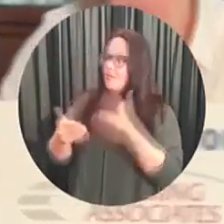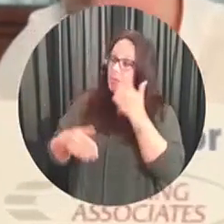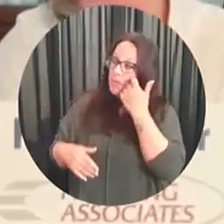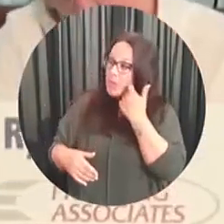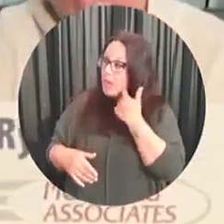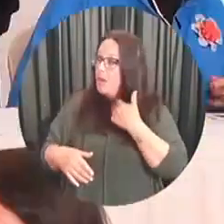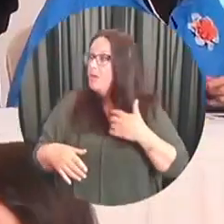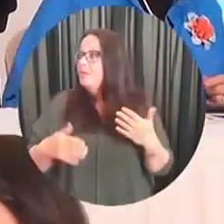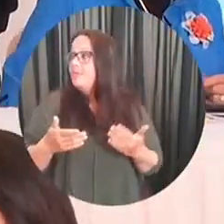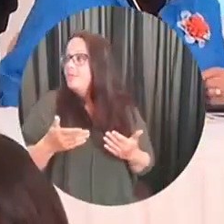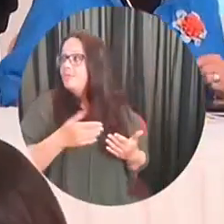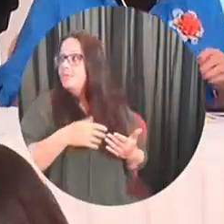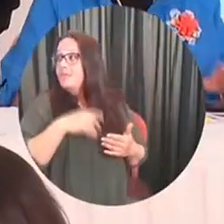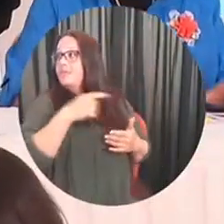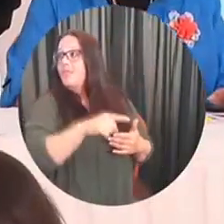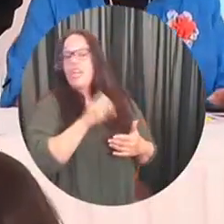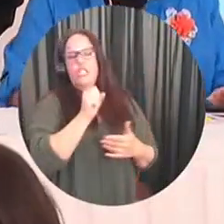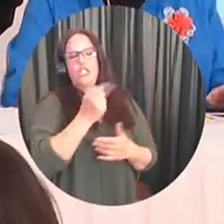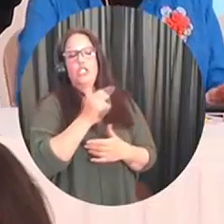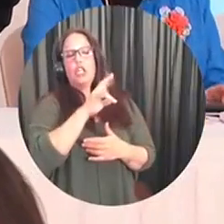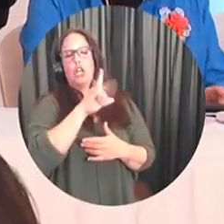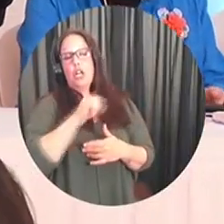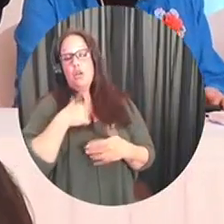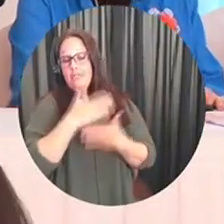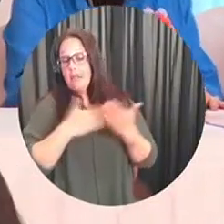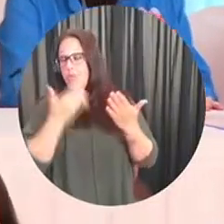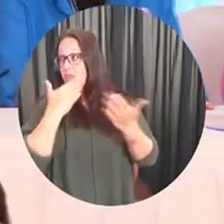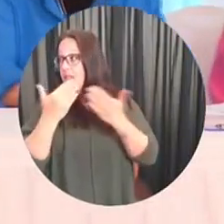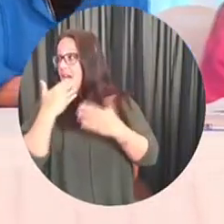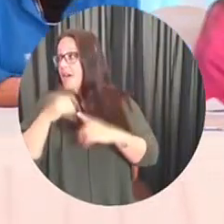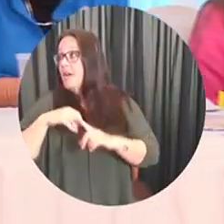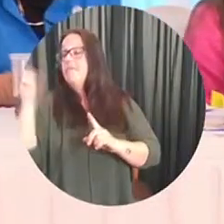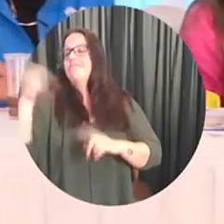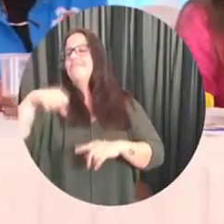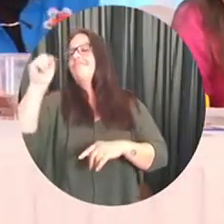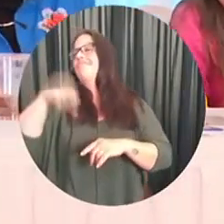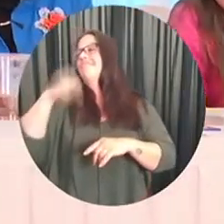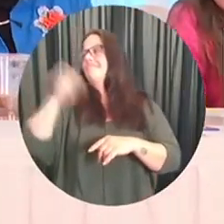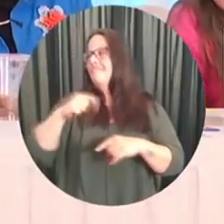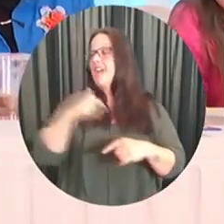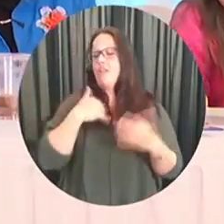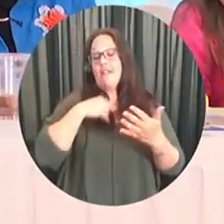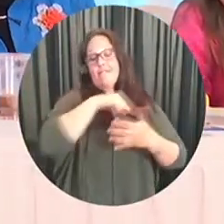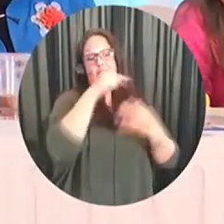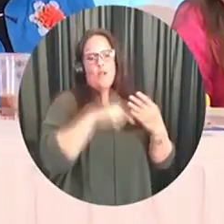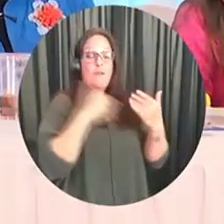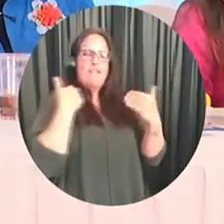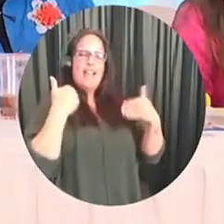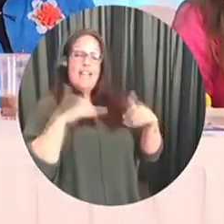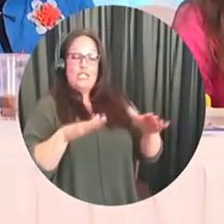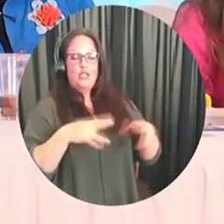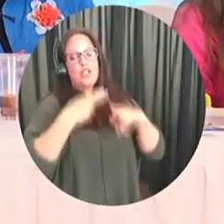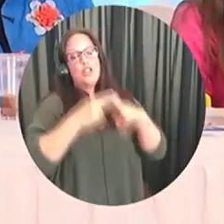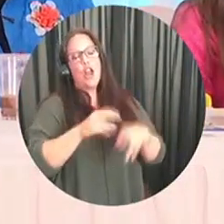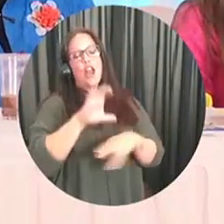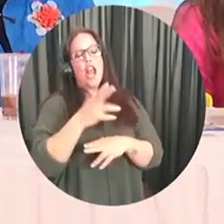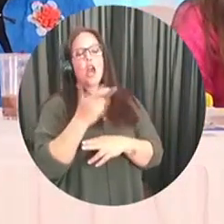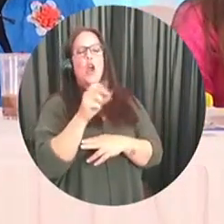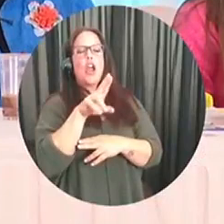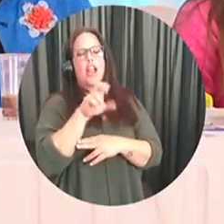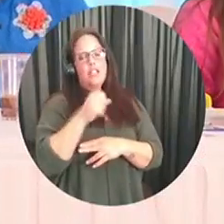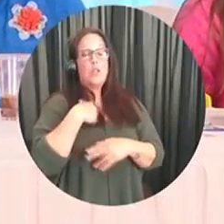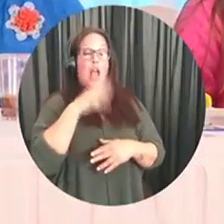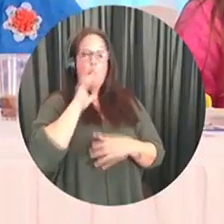have some more folks to thank? Why, yes, I do. I had to look up what a group of angels was called, and it's called a chorus. So I'm going to tell you a chorus